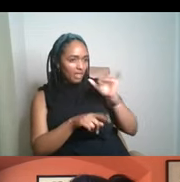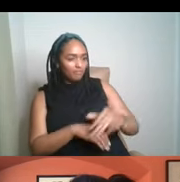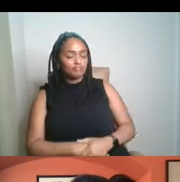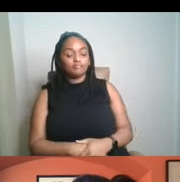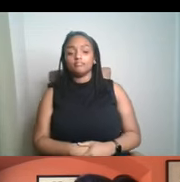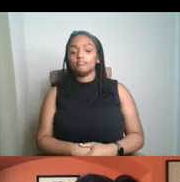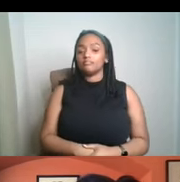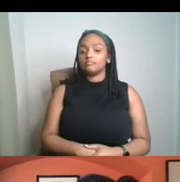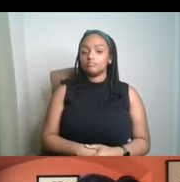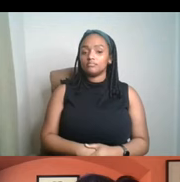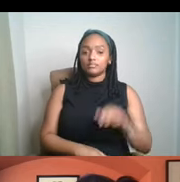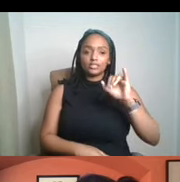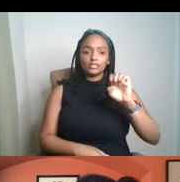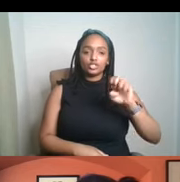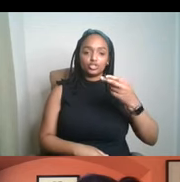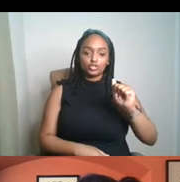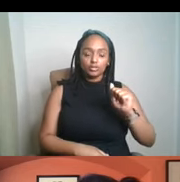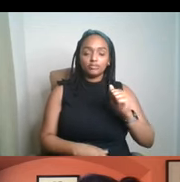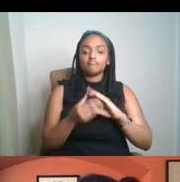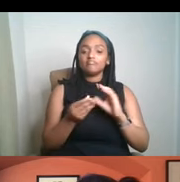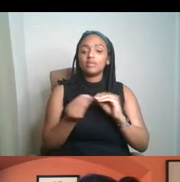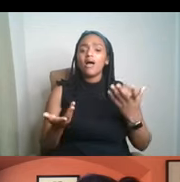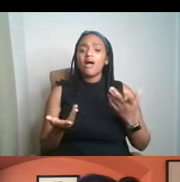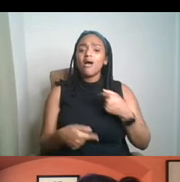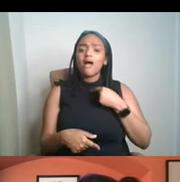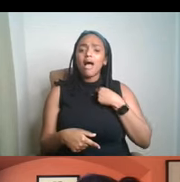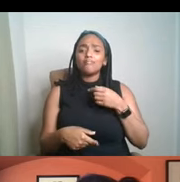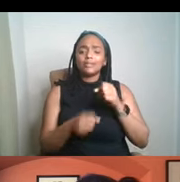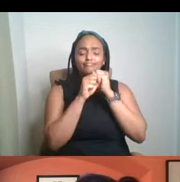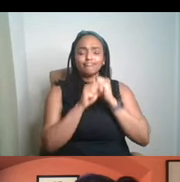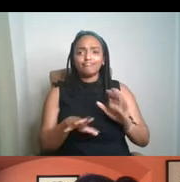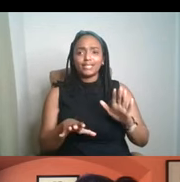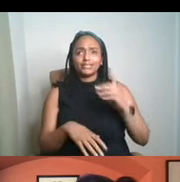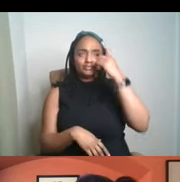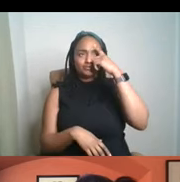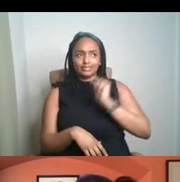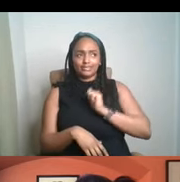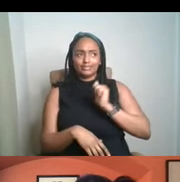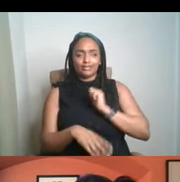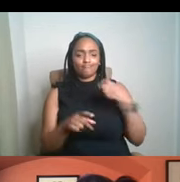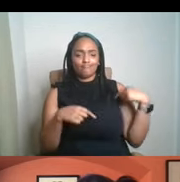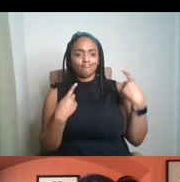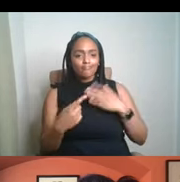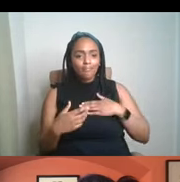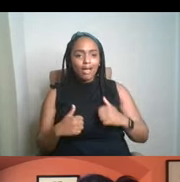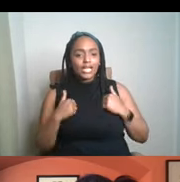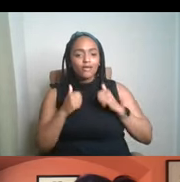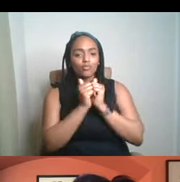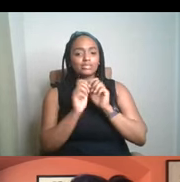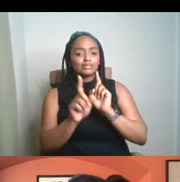You know, I've been really blessed to have a lot of really amazing mentors in my life, especially artist